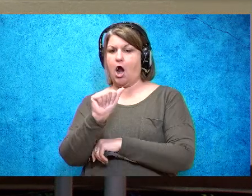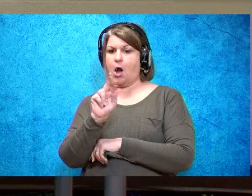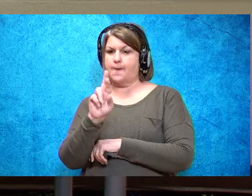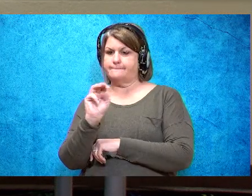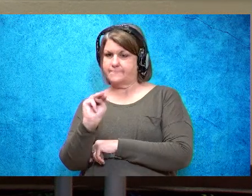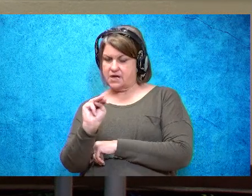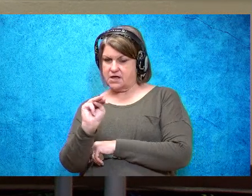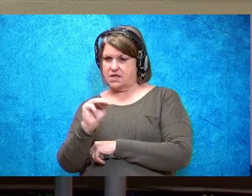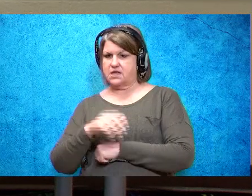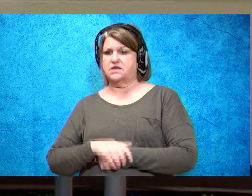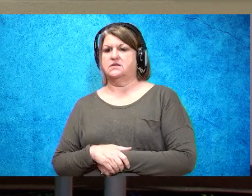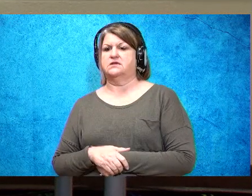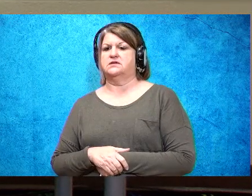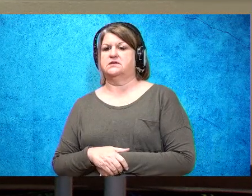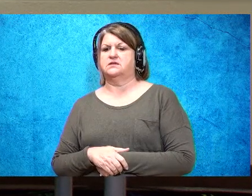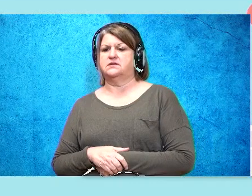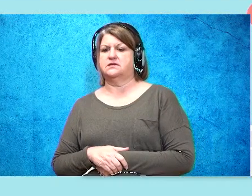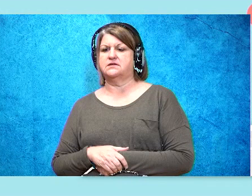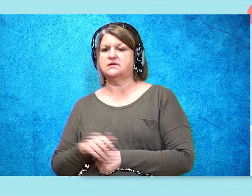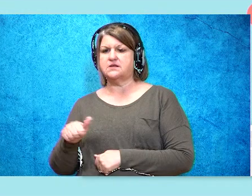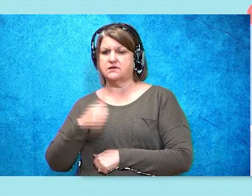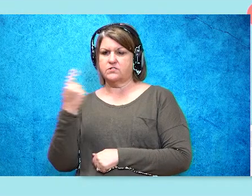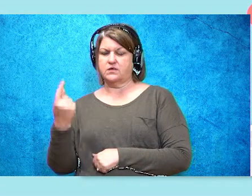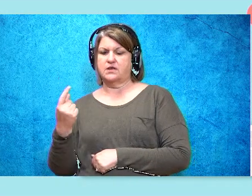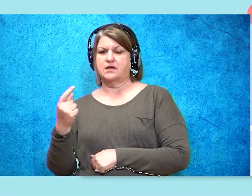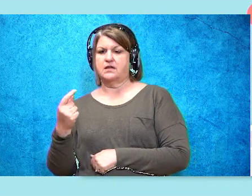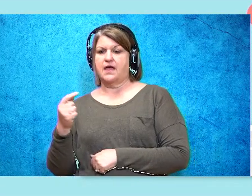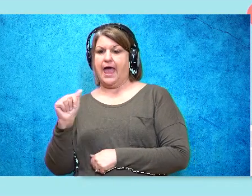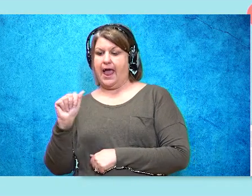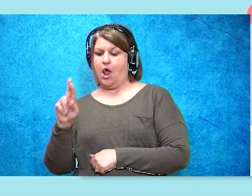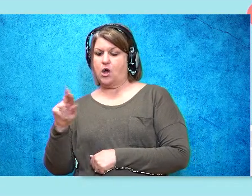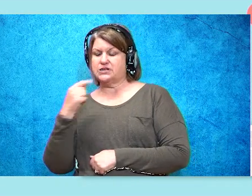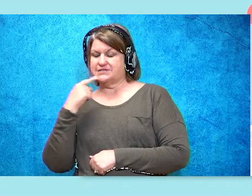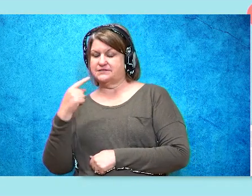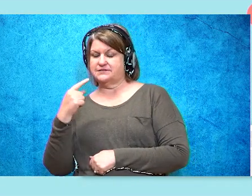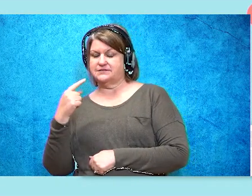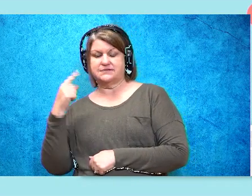Arm. Let's do another one. AR says R.